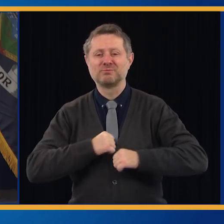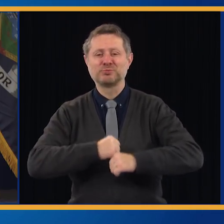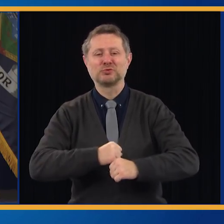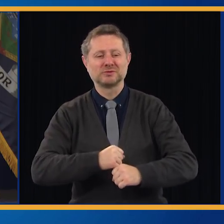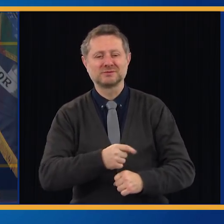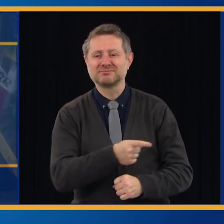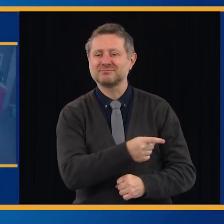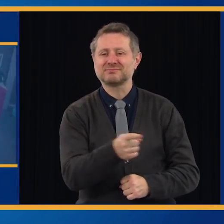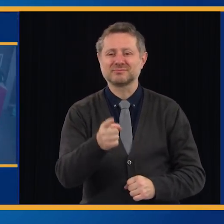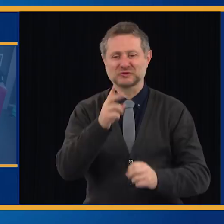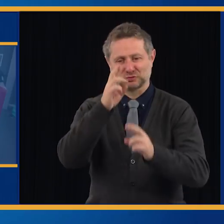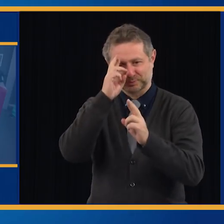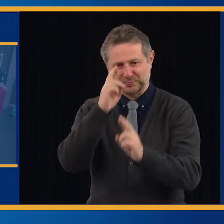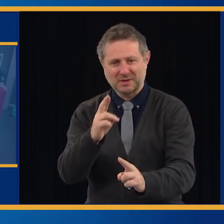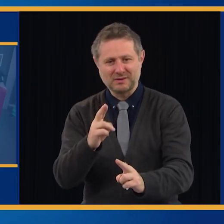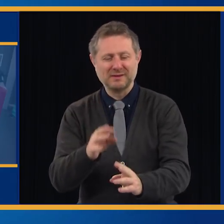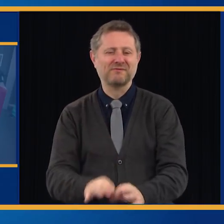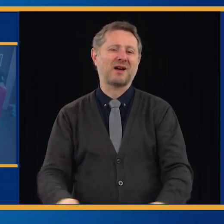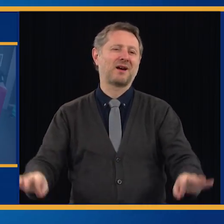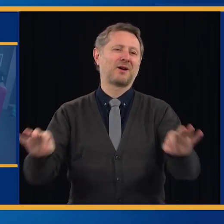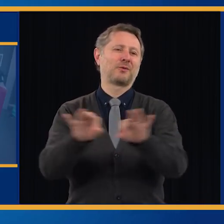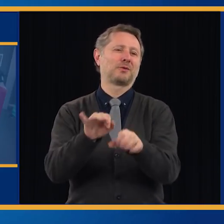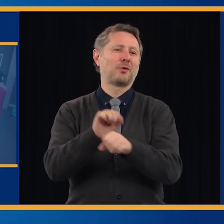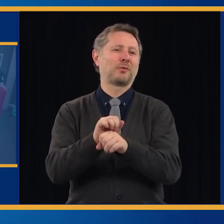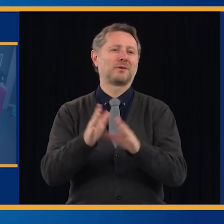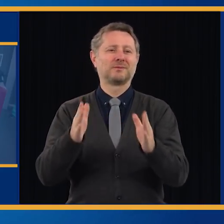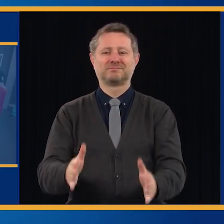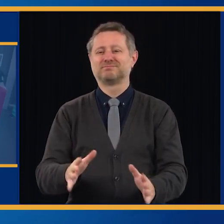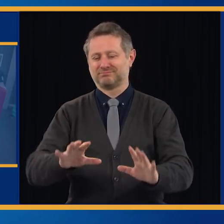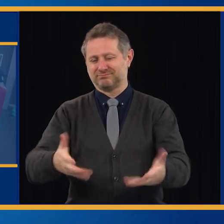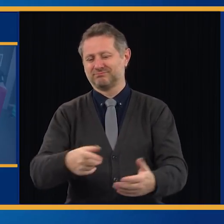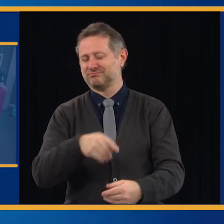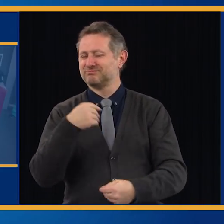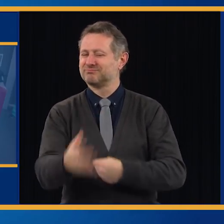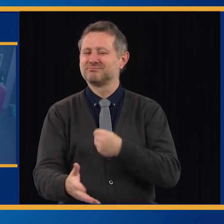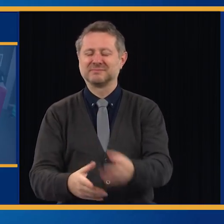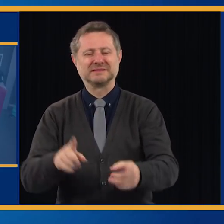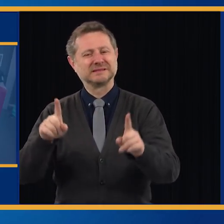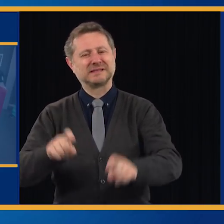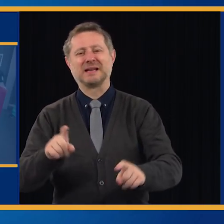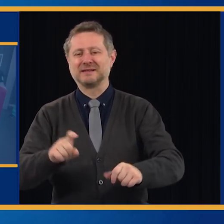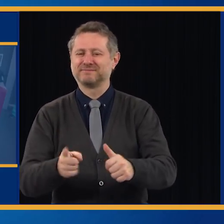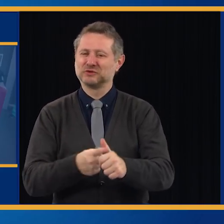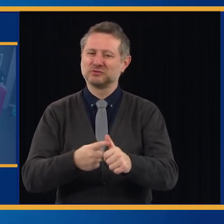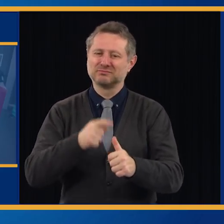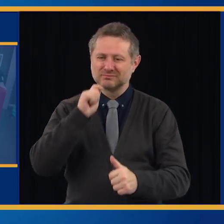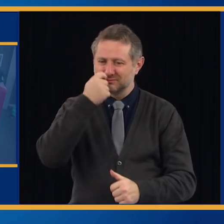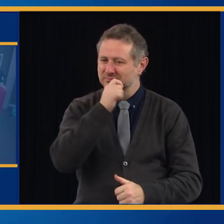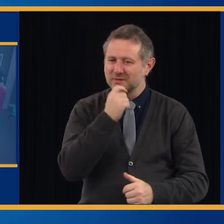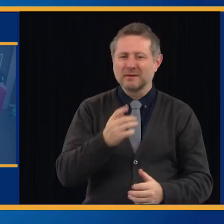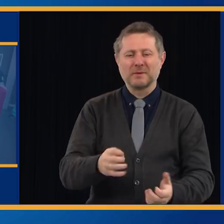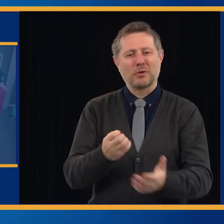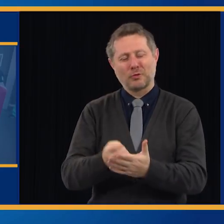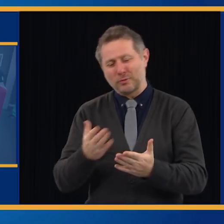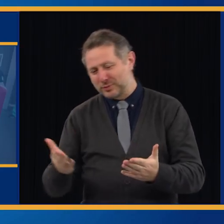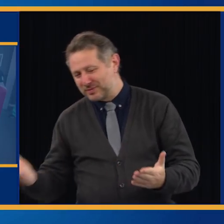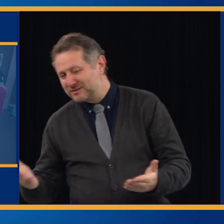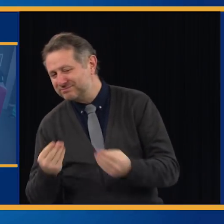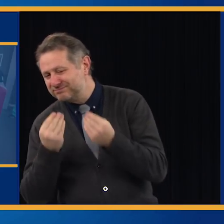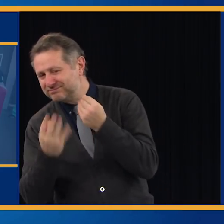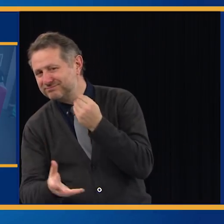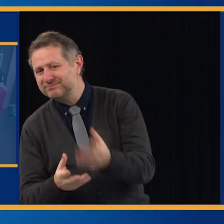essential workers. They need testing. They need equipment. They're putting their lives on the